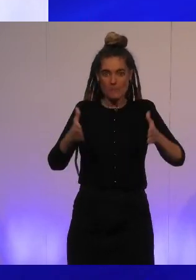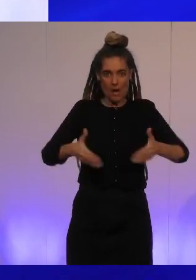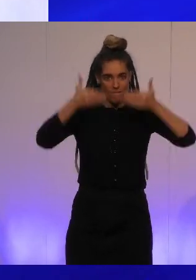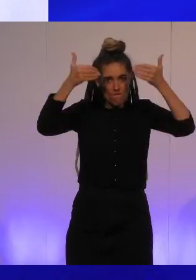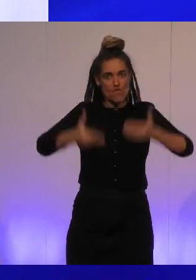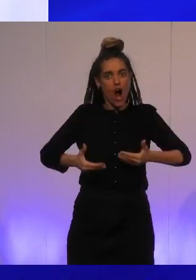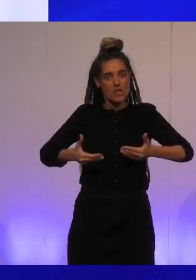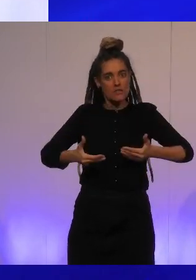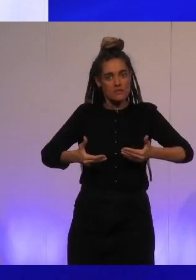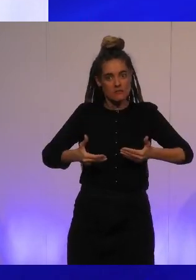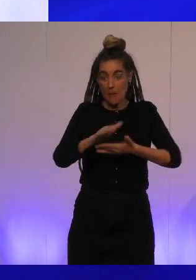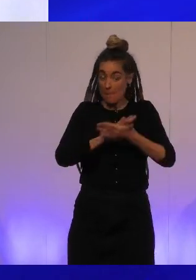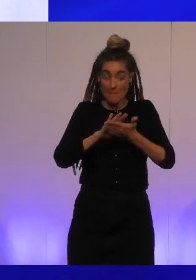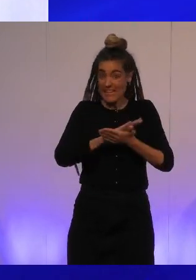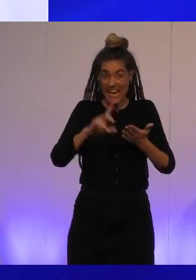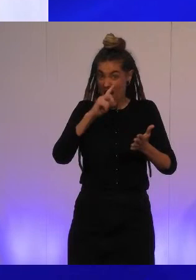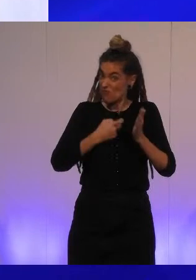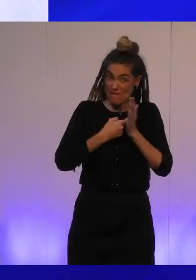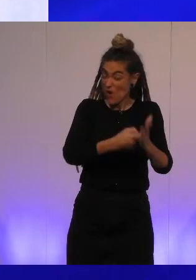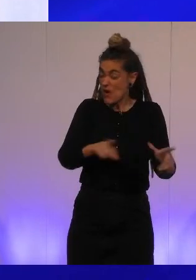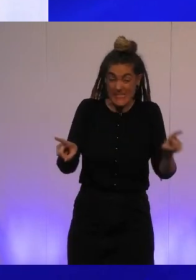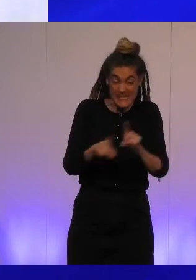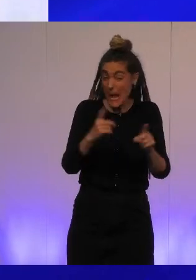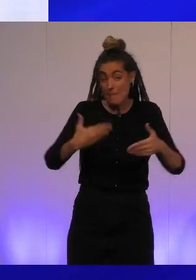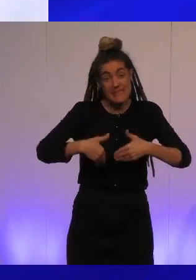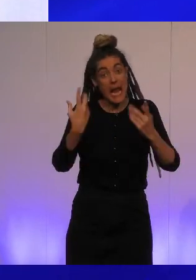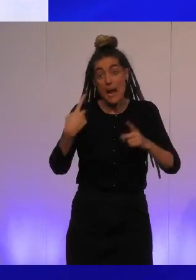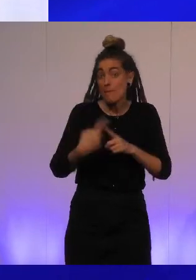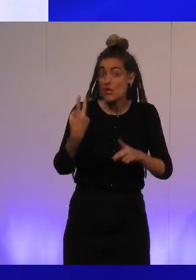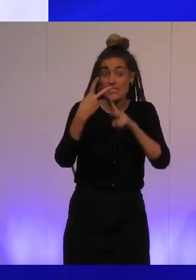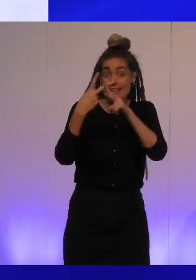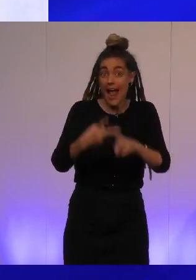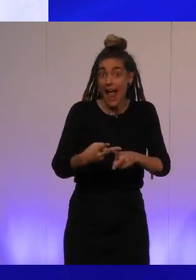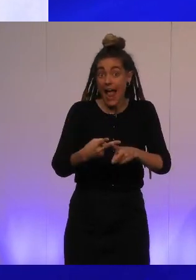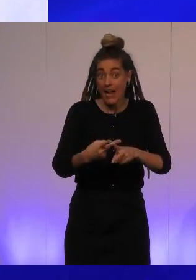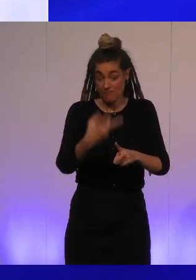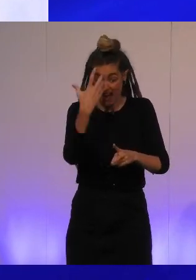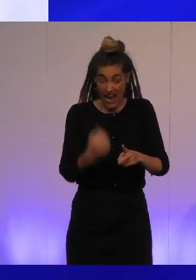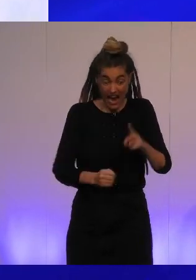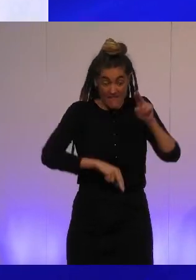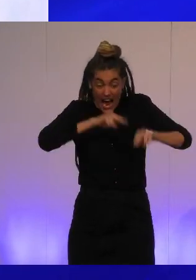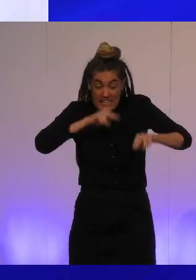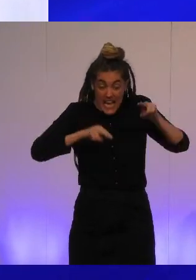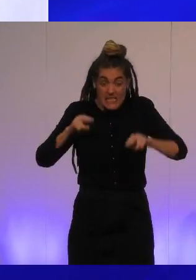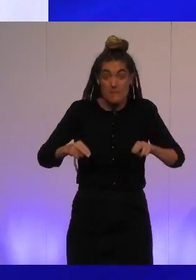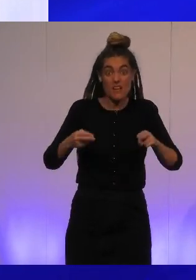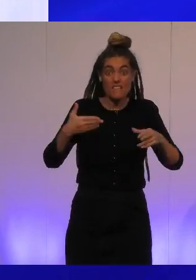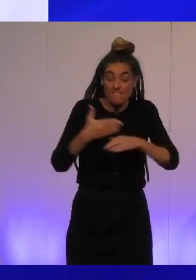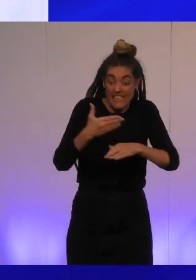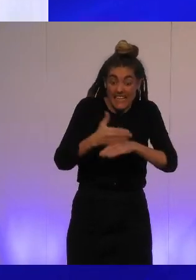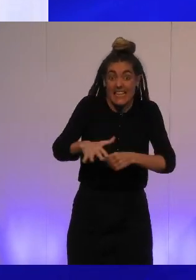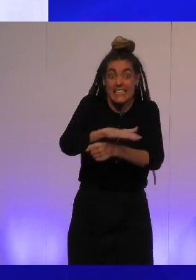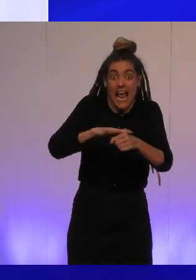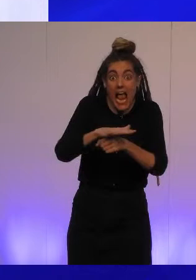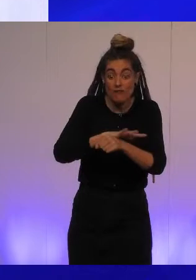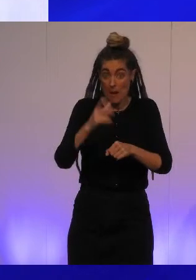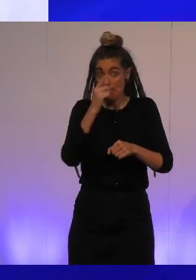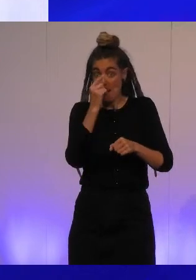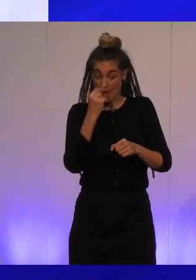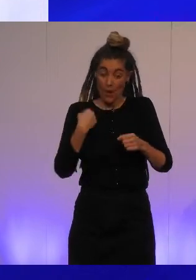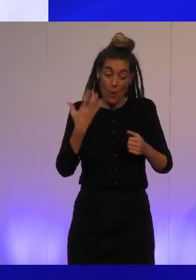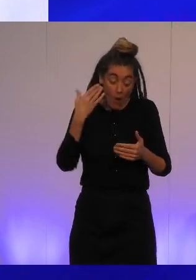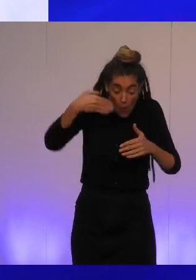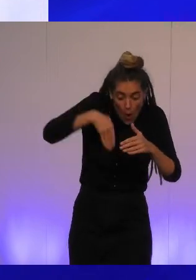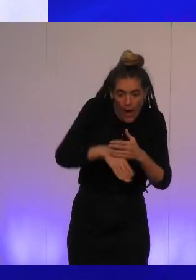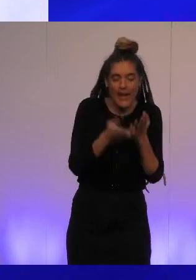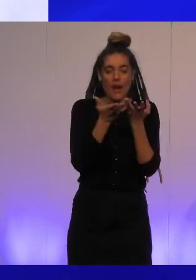that reference I made to same-day emergency care, where we deliver those assessment and facility areas, having that all together at the front door